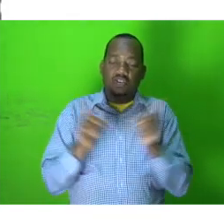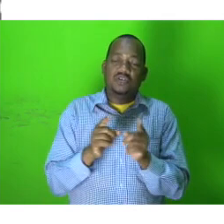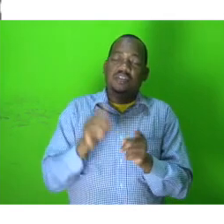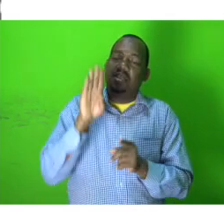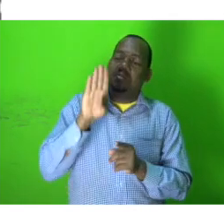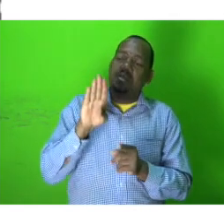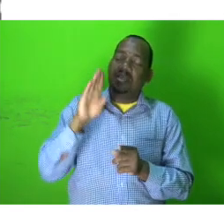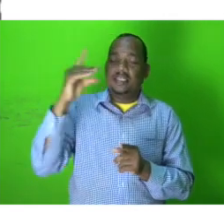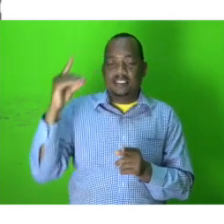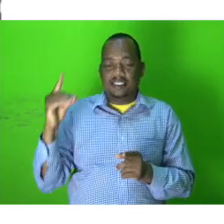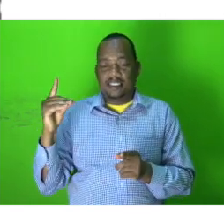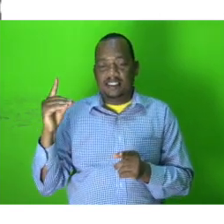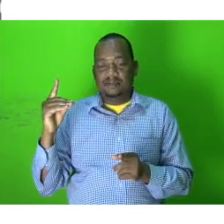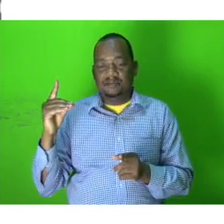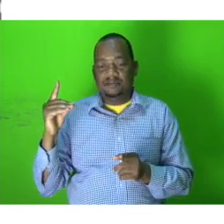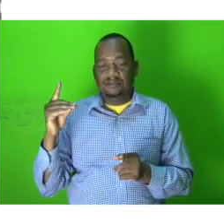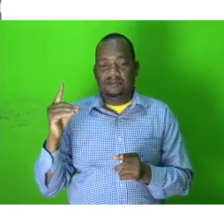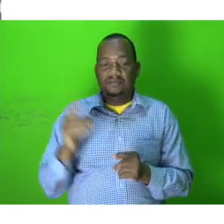BD